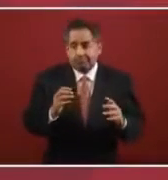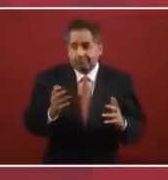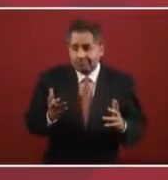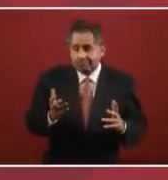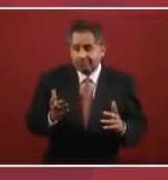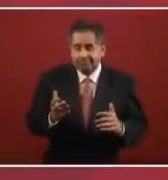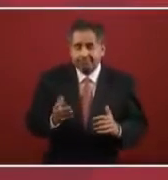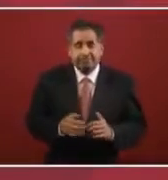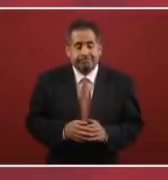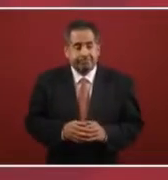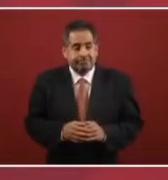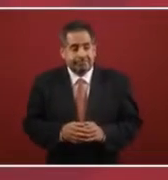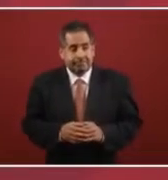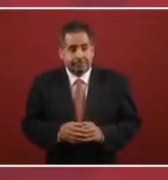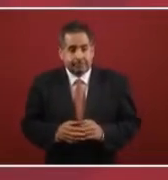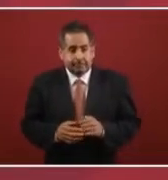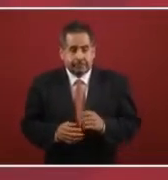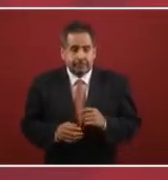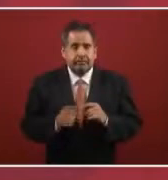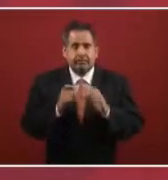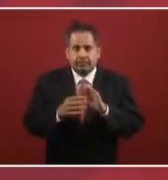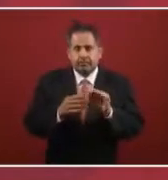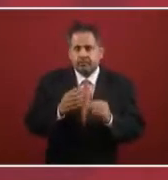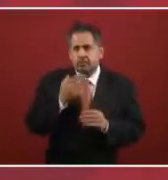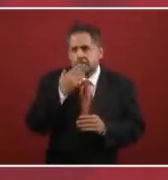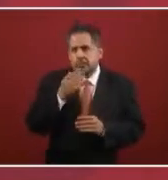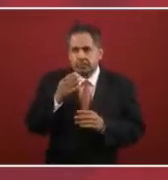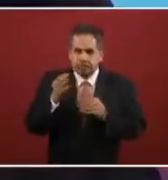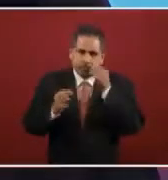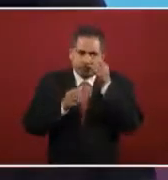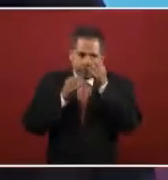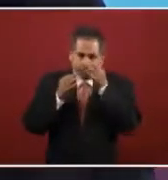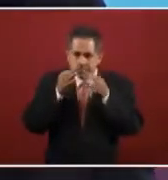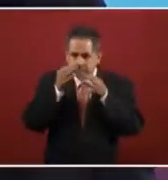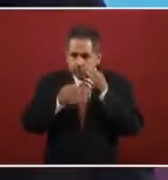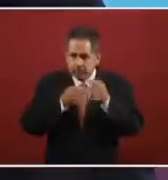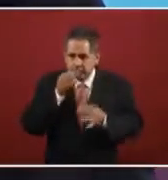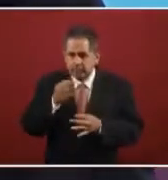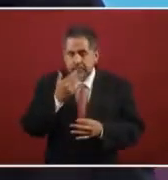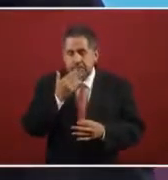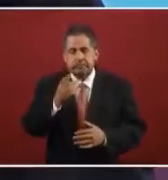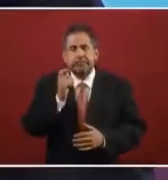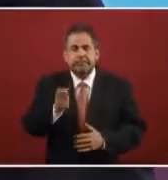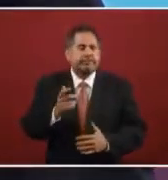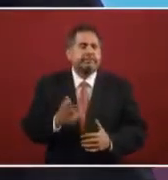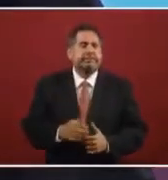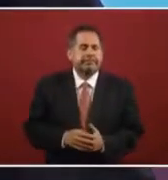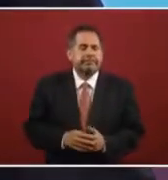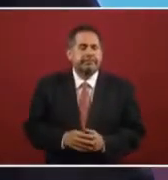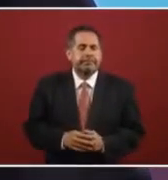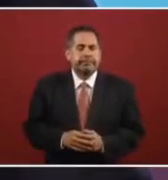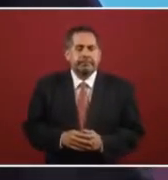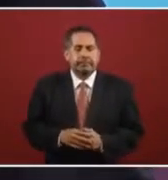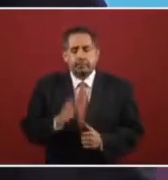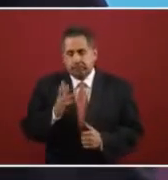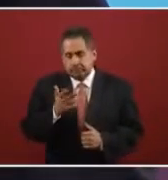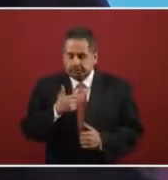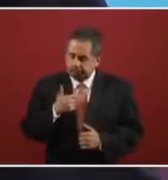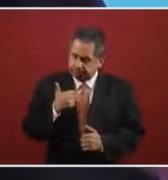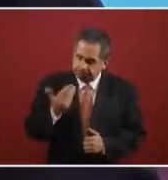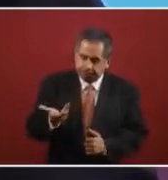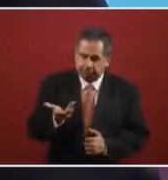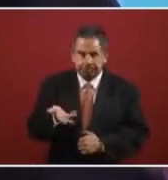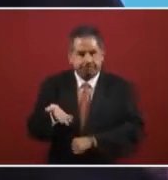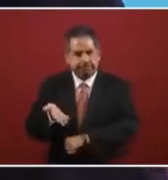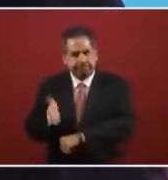esto es una buena noticia. This is the good news. Ahí sí, There we have. llamo a I